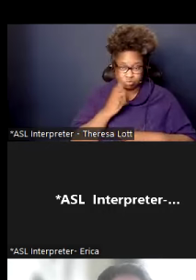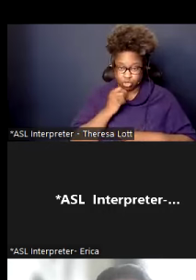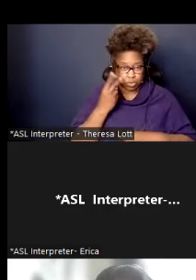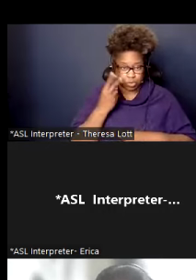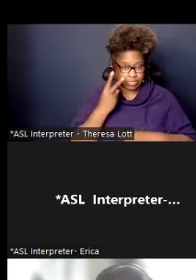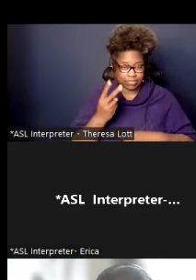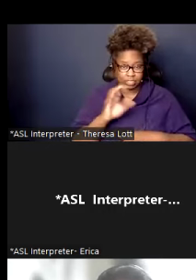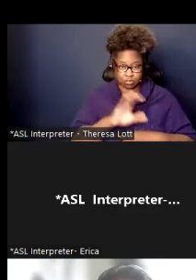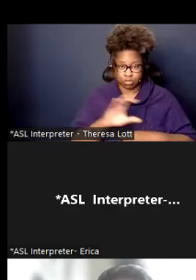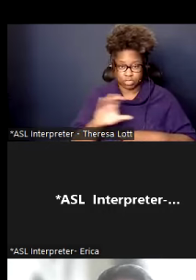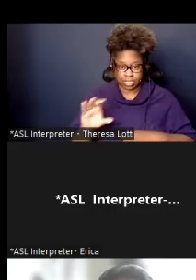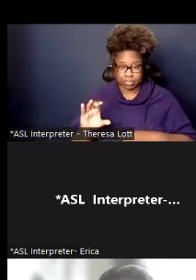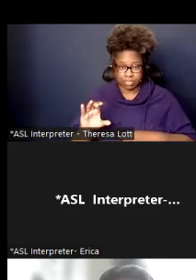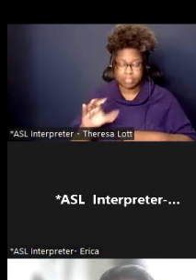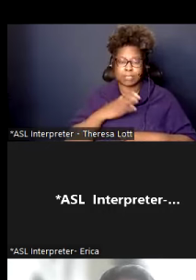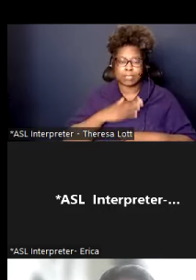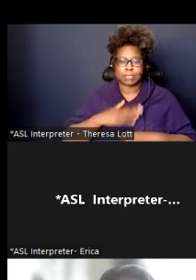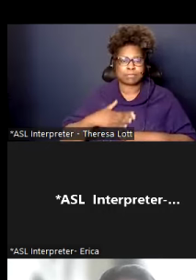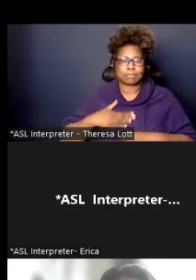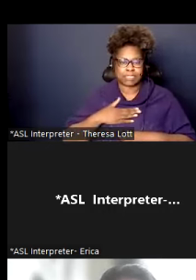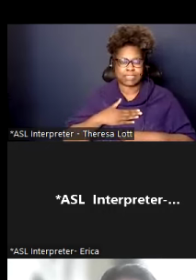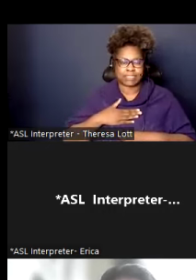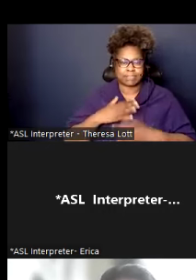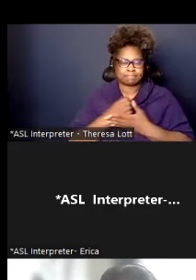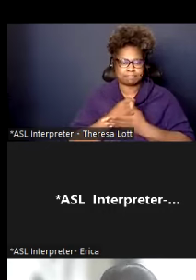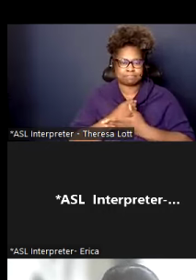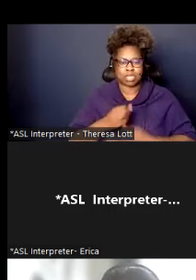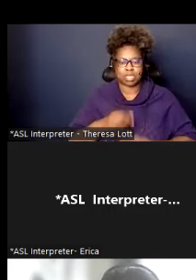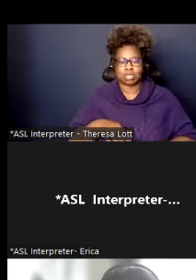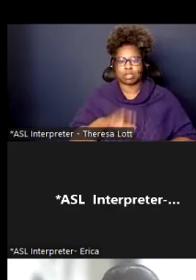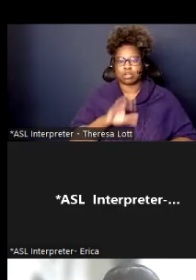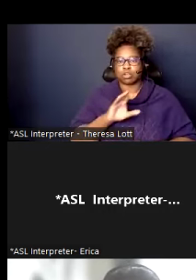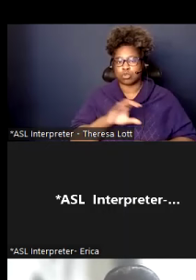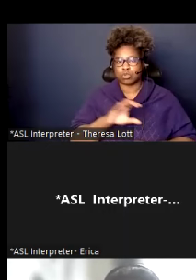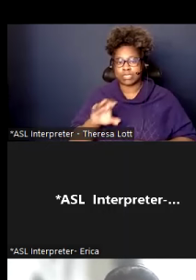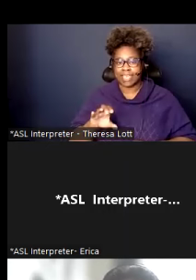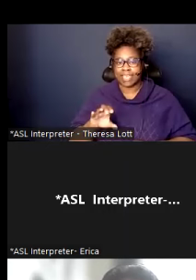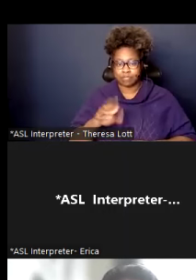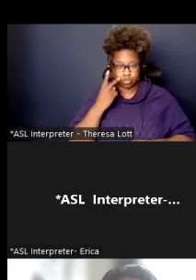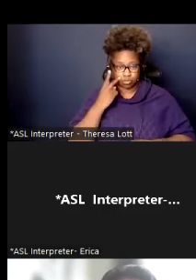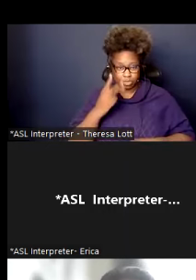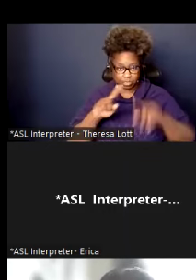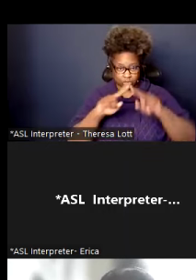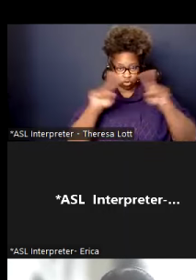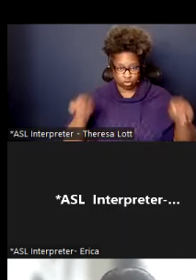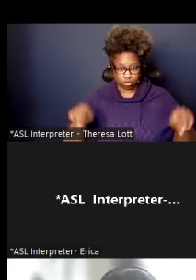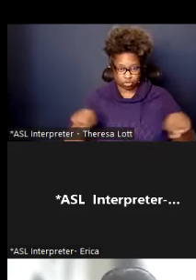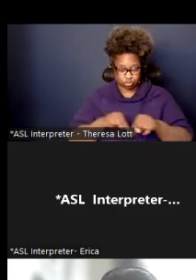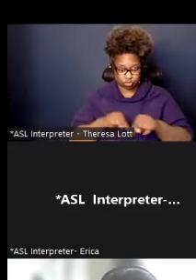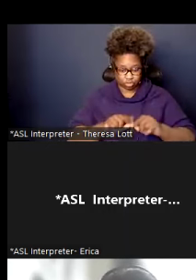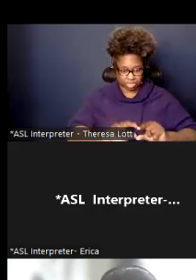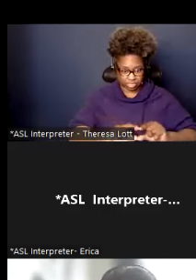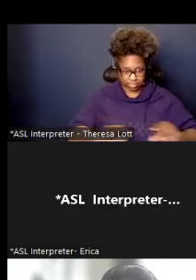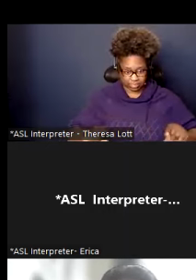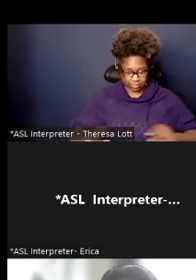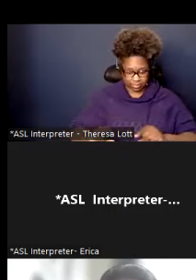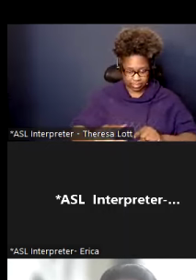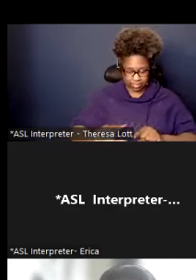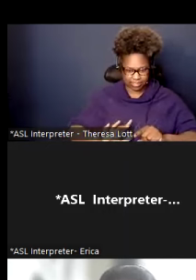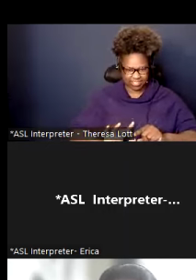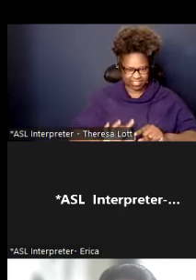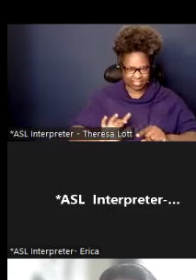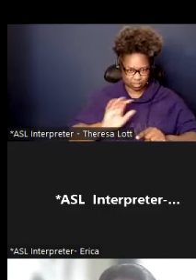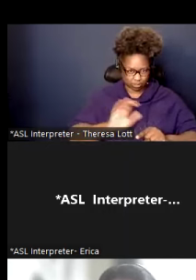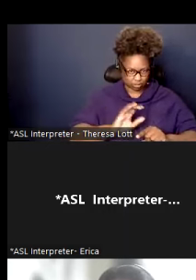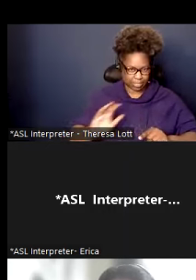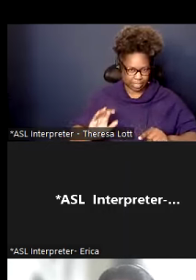please opt in by clicking the closed captioning on the screen. As everyone gets settled in, please take